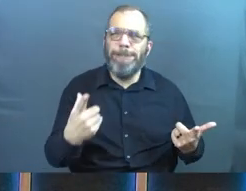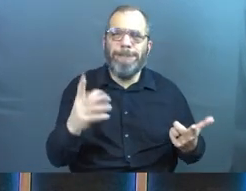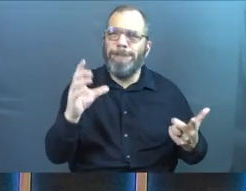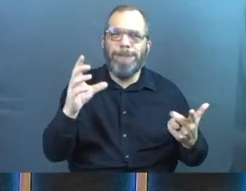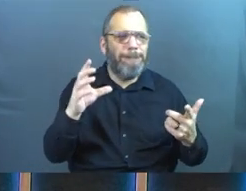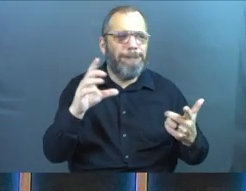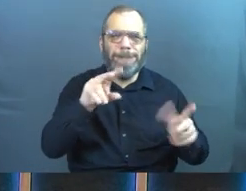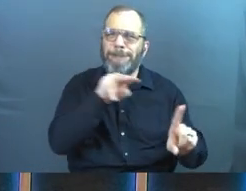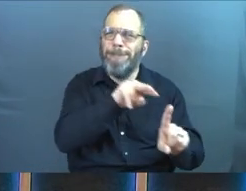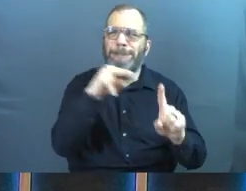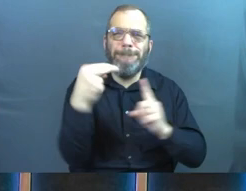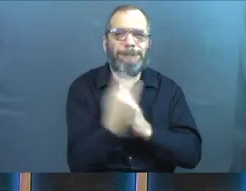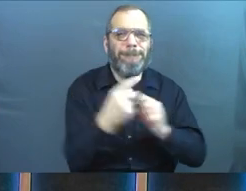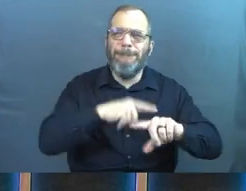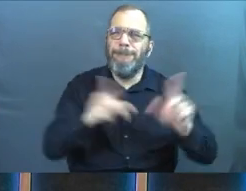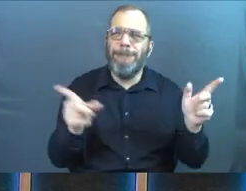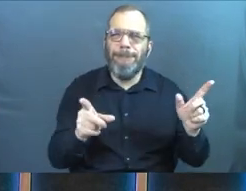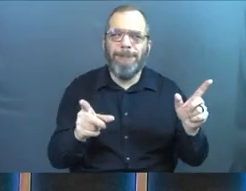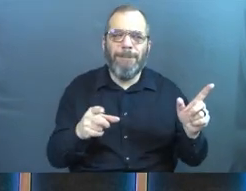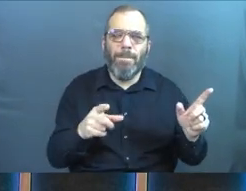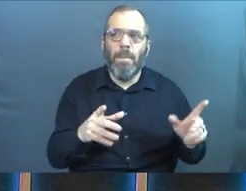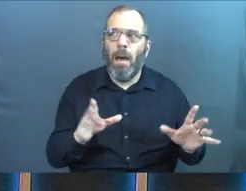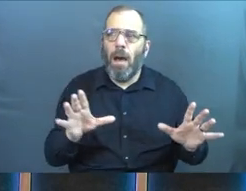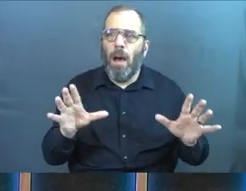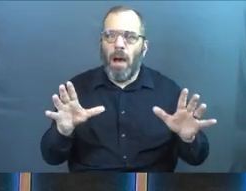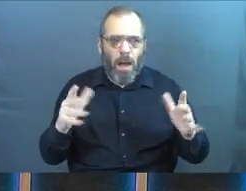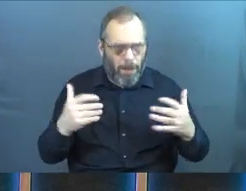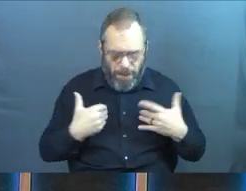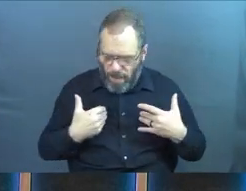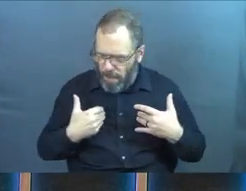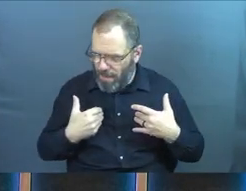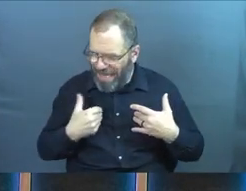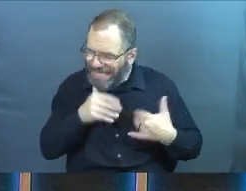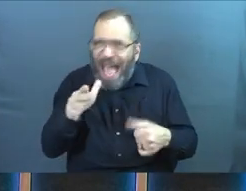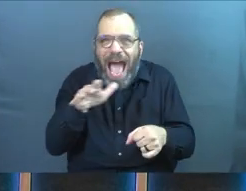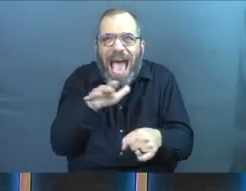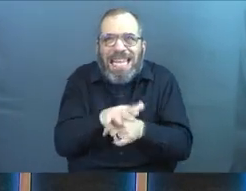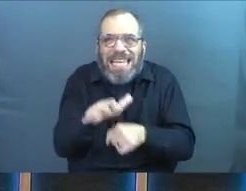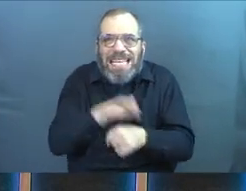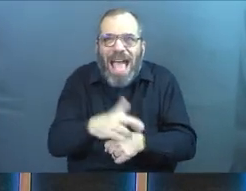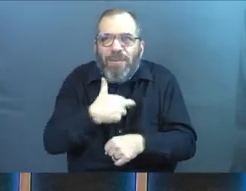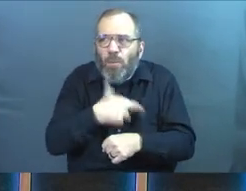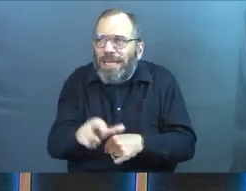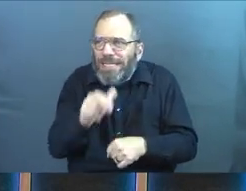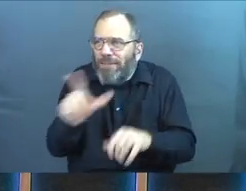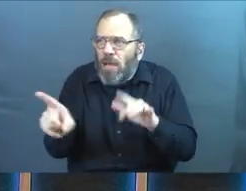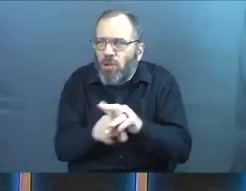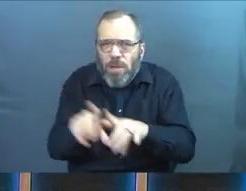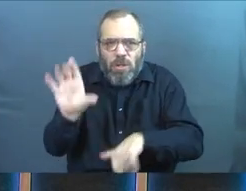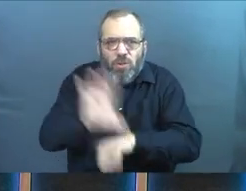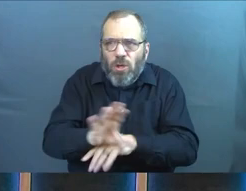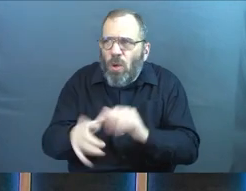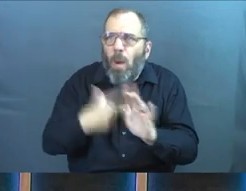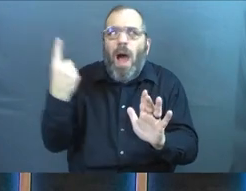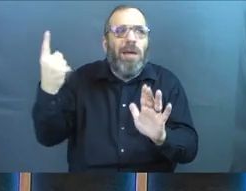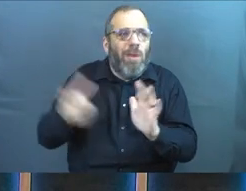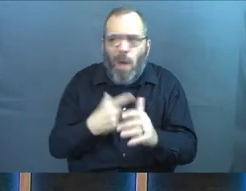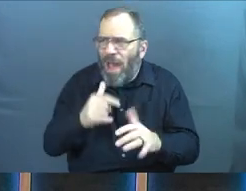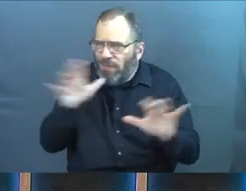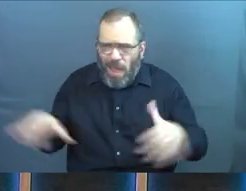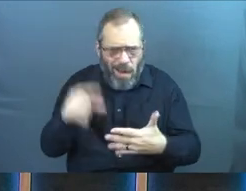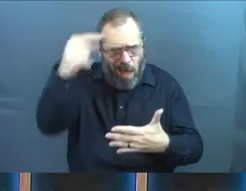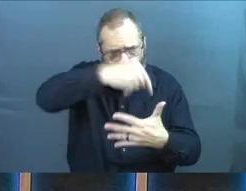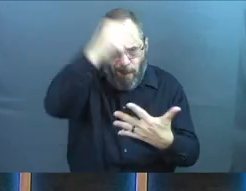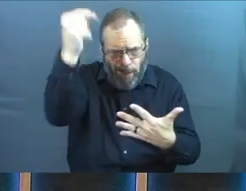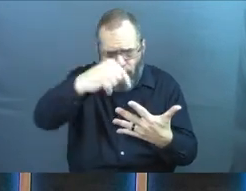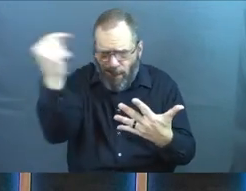picture. And there's some of you that are like, but I have not done enough religiously, and I haven't come to church enough, and I haven't given enough, and I've done all